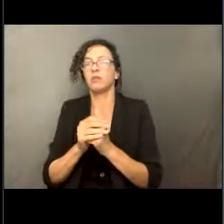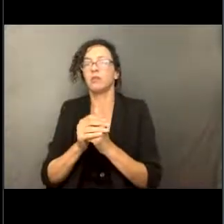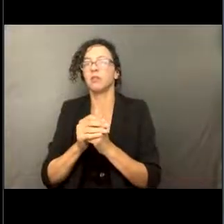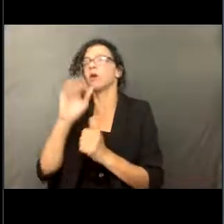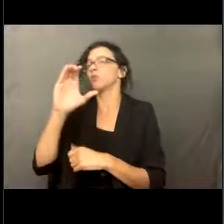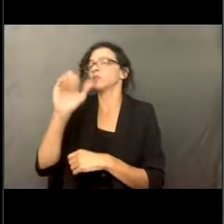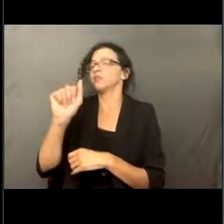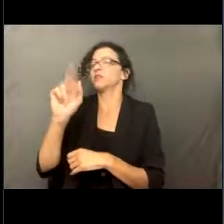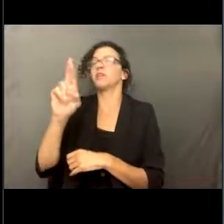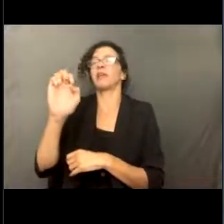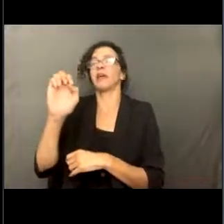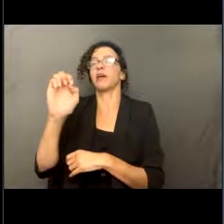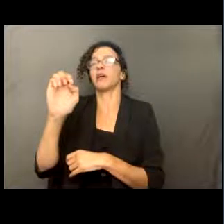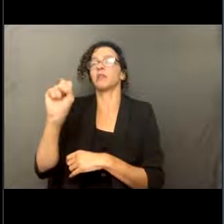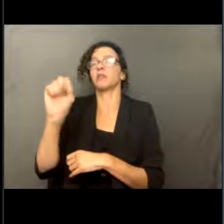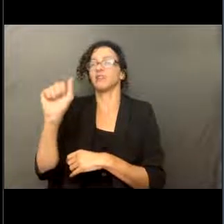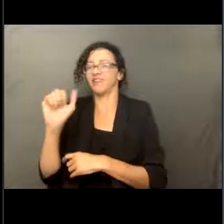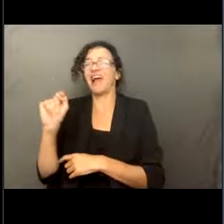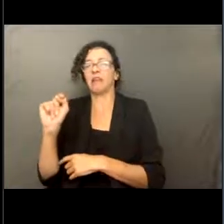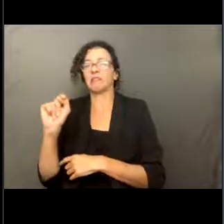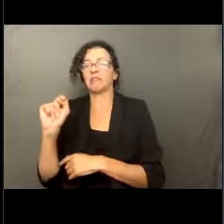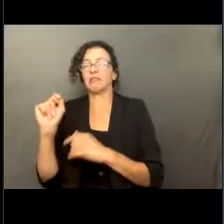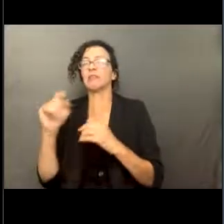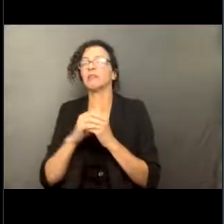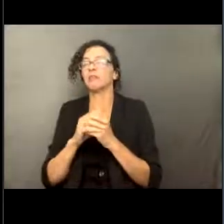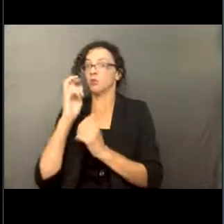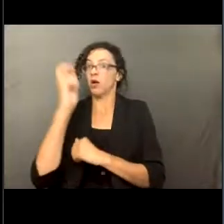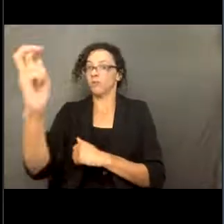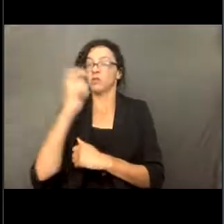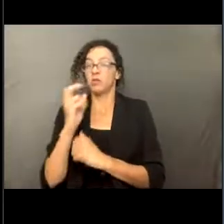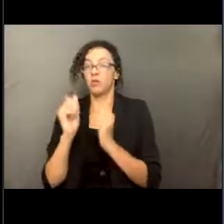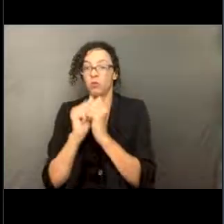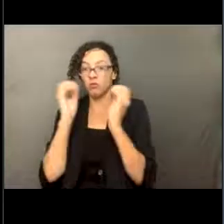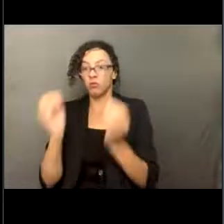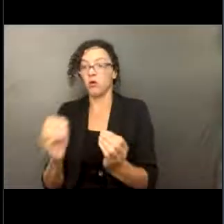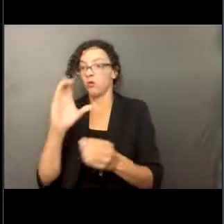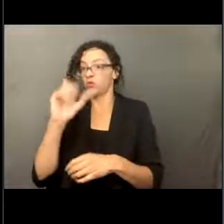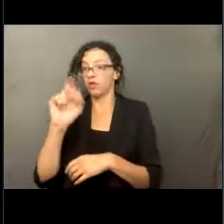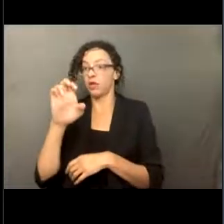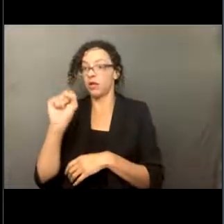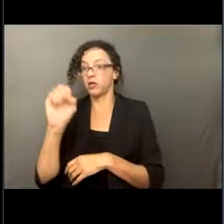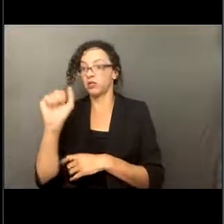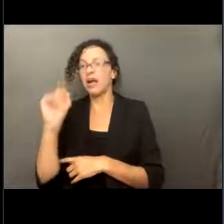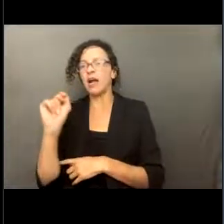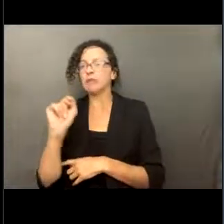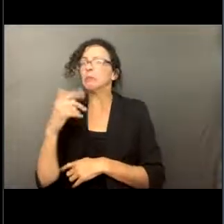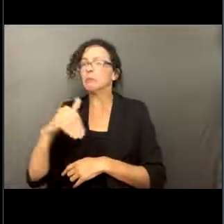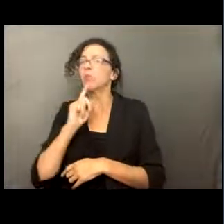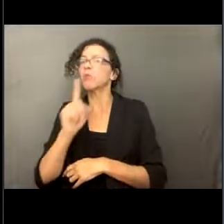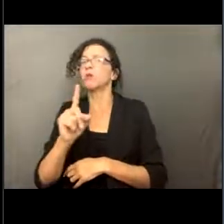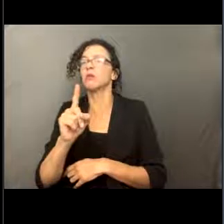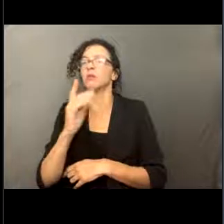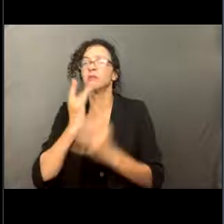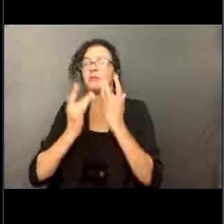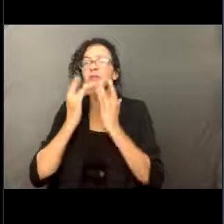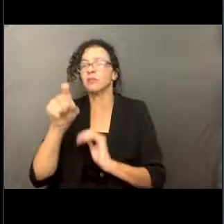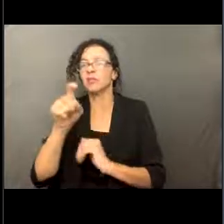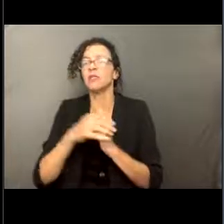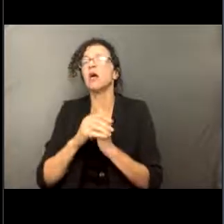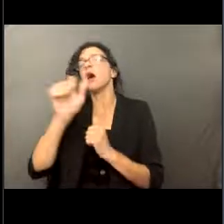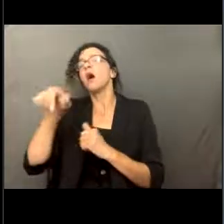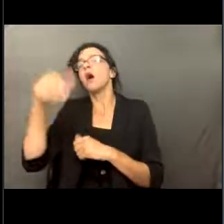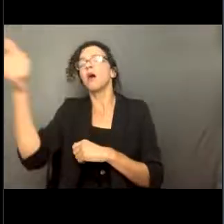Act is really gonna be needed because all of these other grant funds are capital projects. Can you talk a little bit about